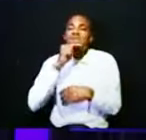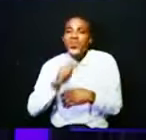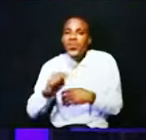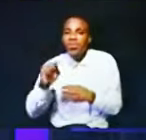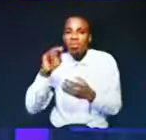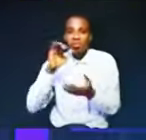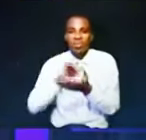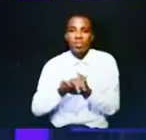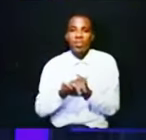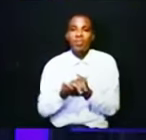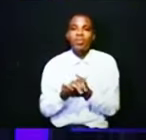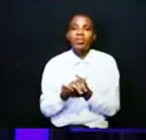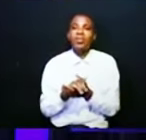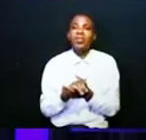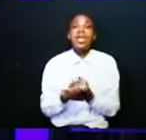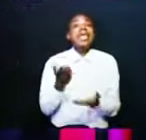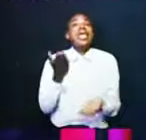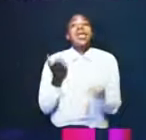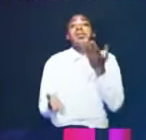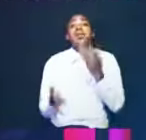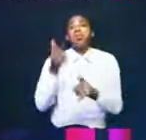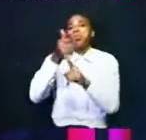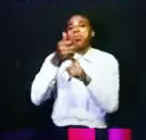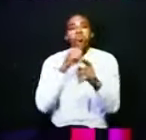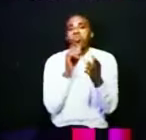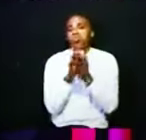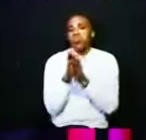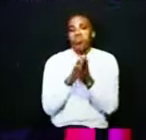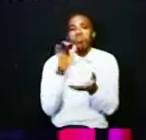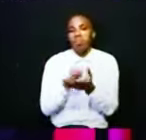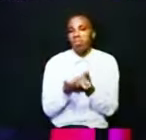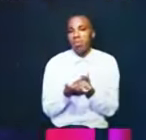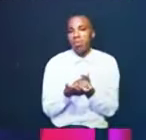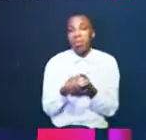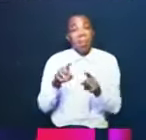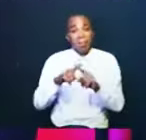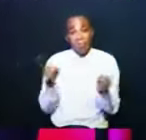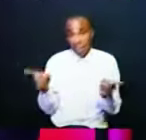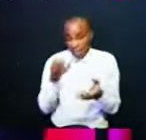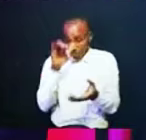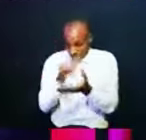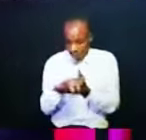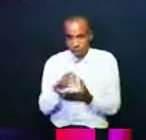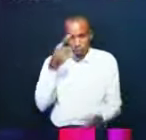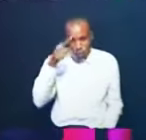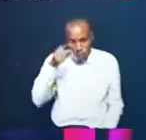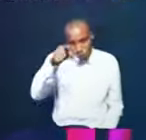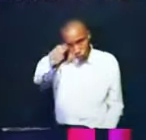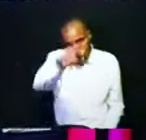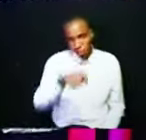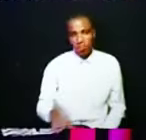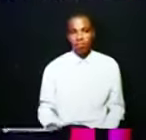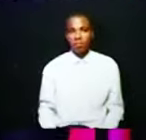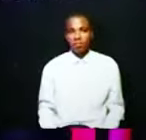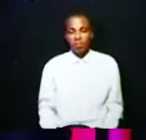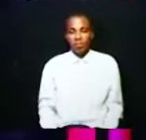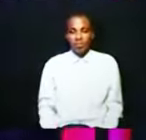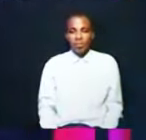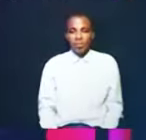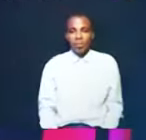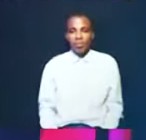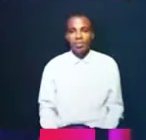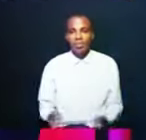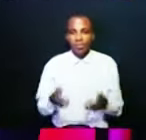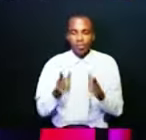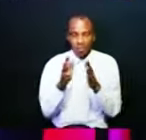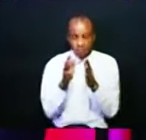Unless you don't want to marry. I just say be a one person Oware. Otherwise it is for you. And this Sadi Oware Oho e wo home yenyina. Shall we